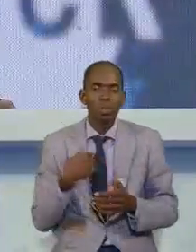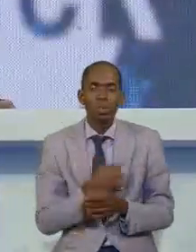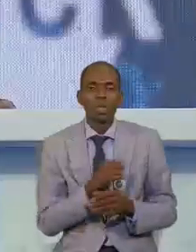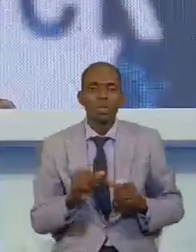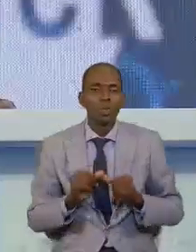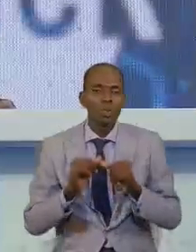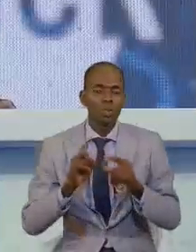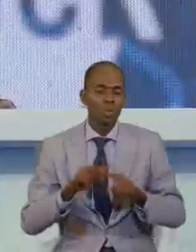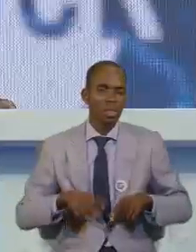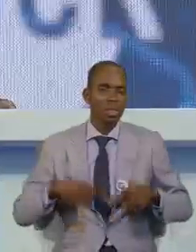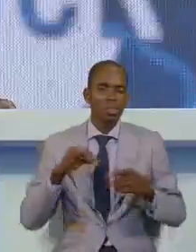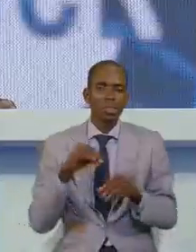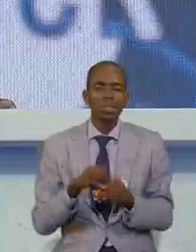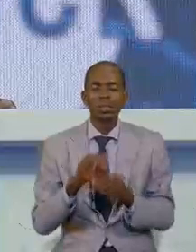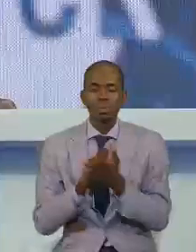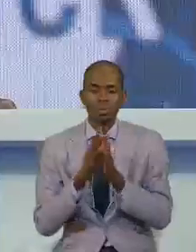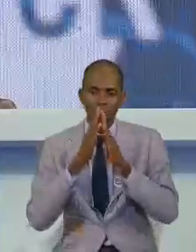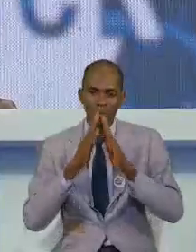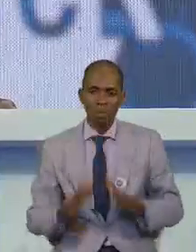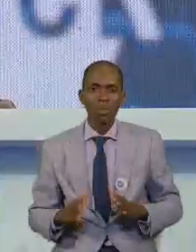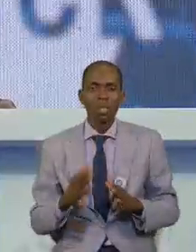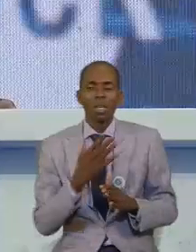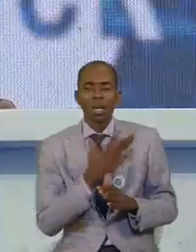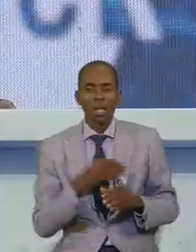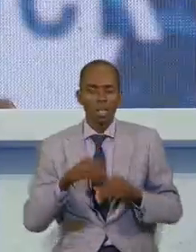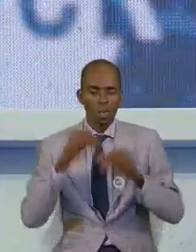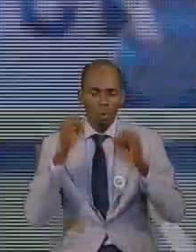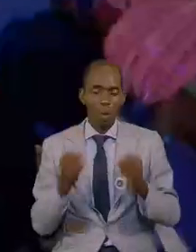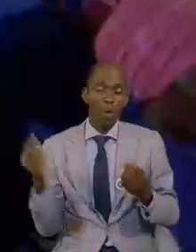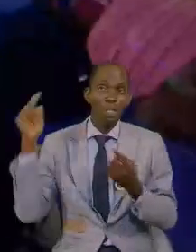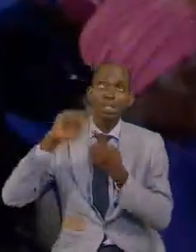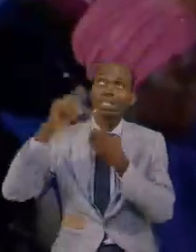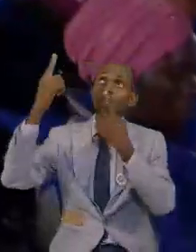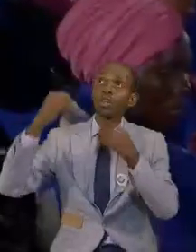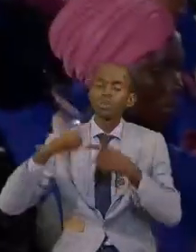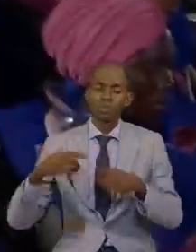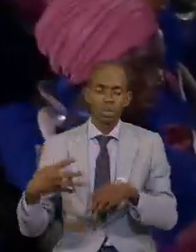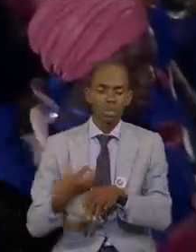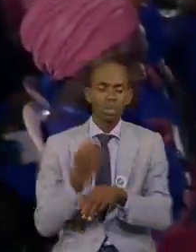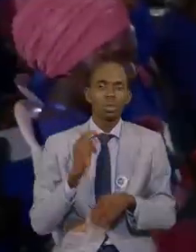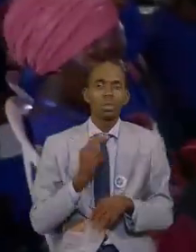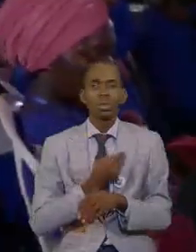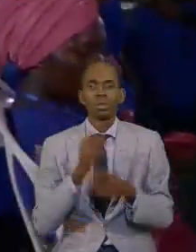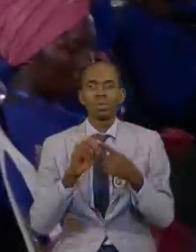purity, in power until He comes to take us, to translate us to heaven.